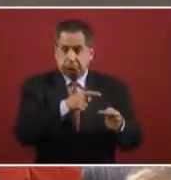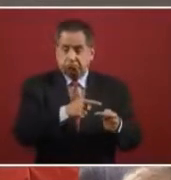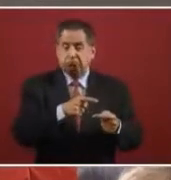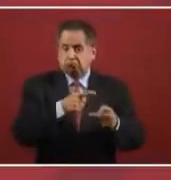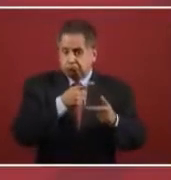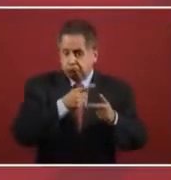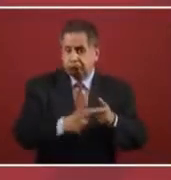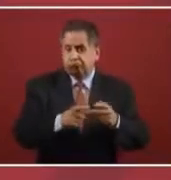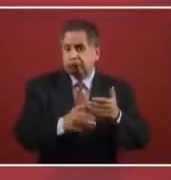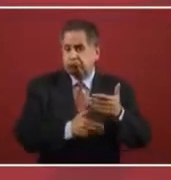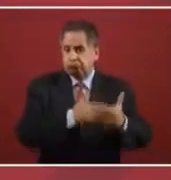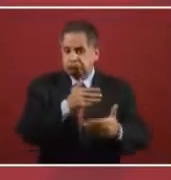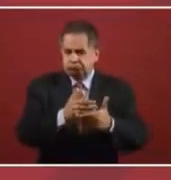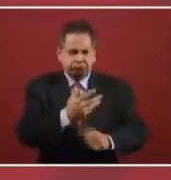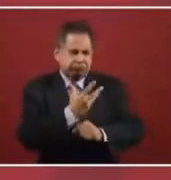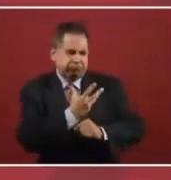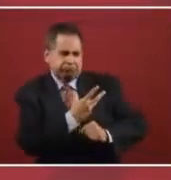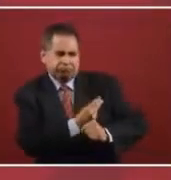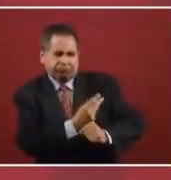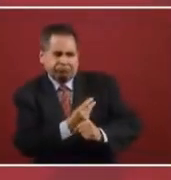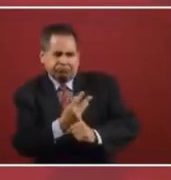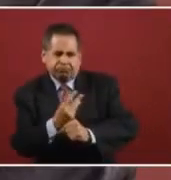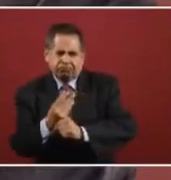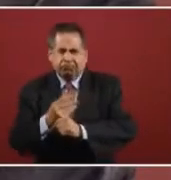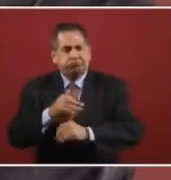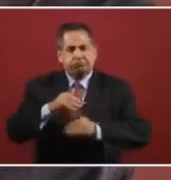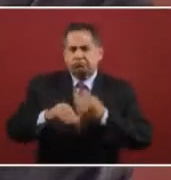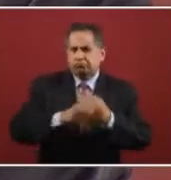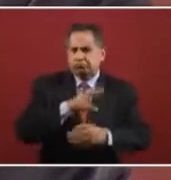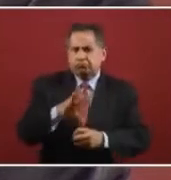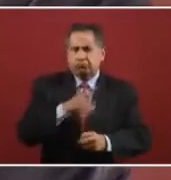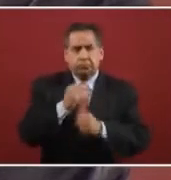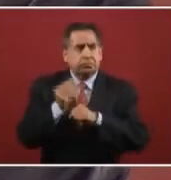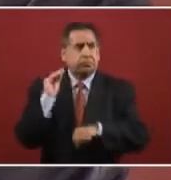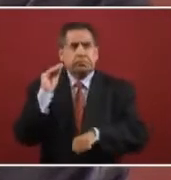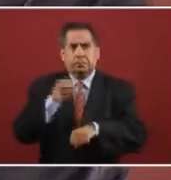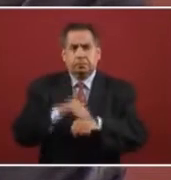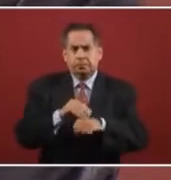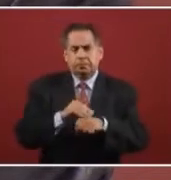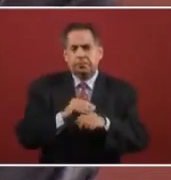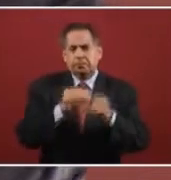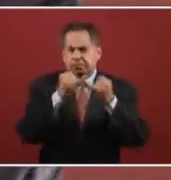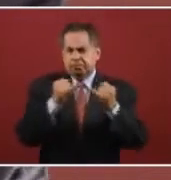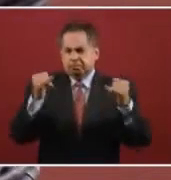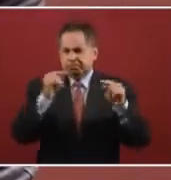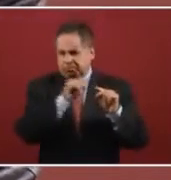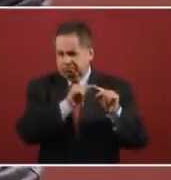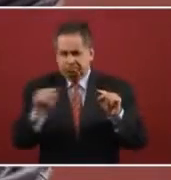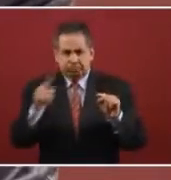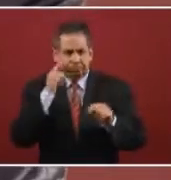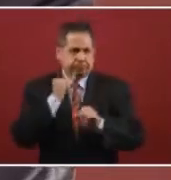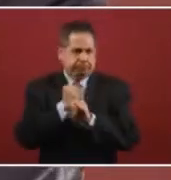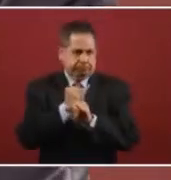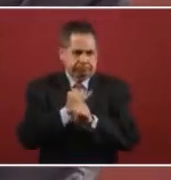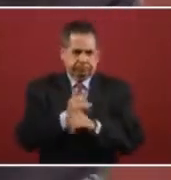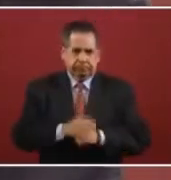to take forth all its works. It's a company